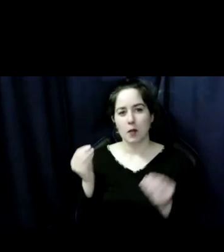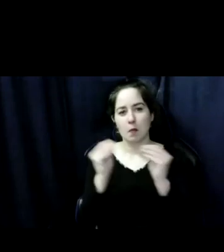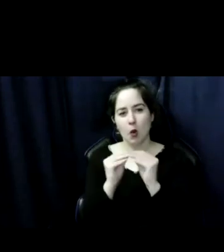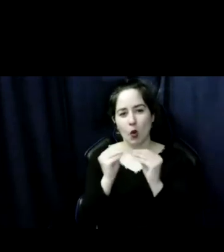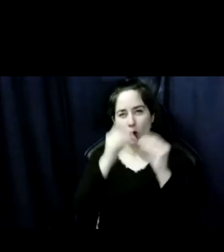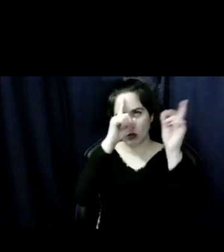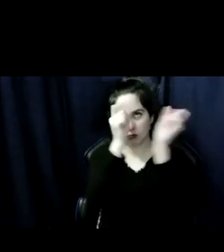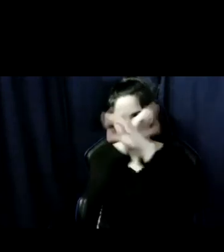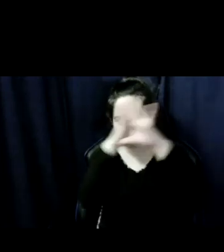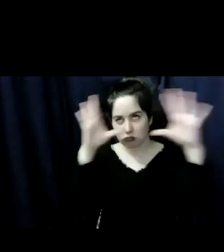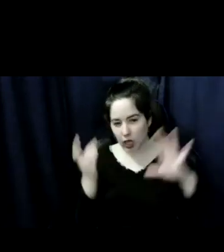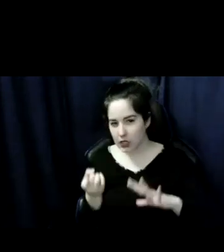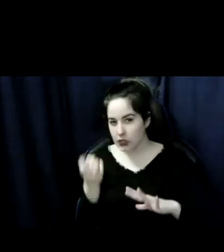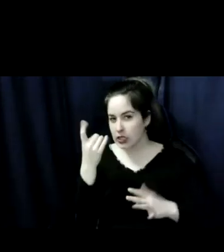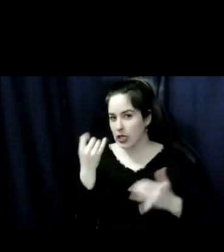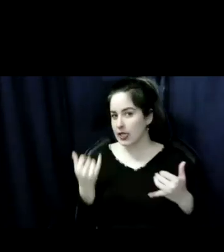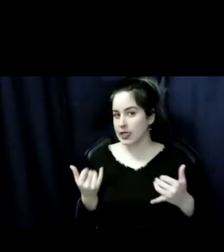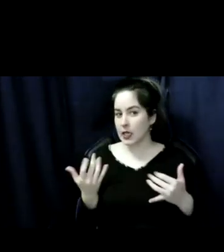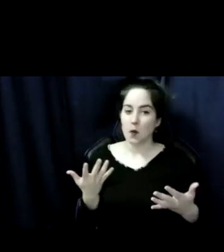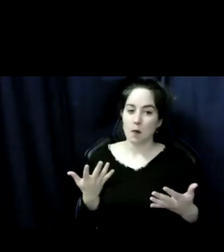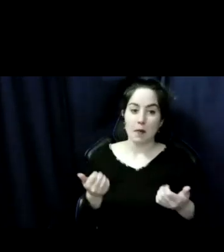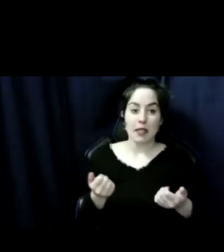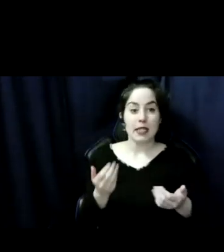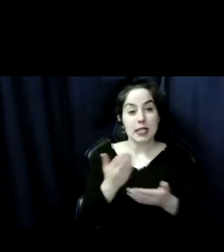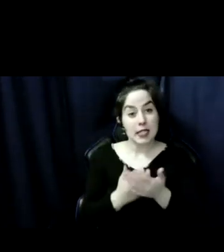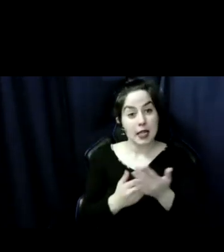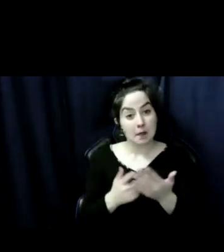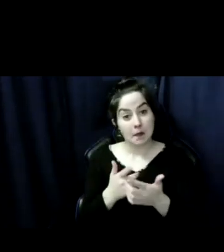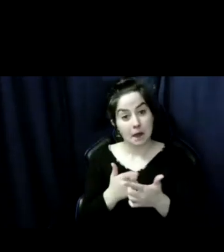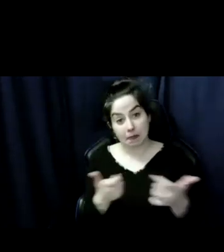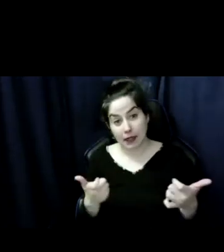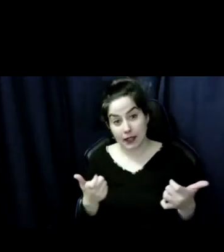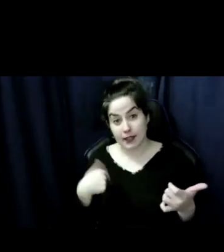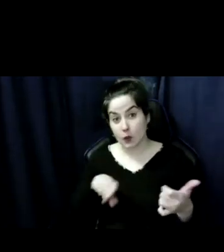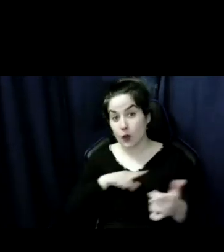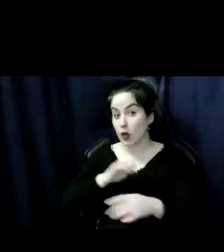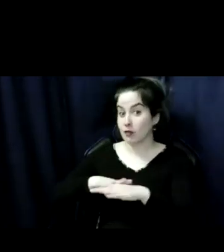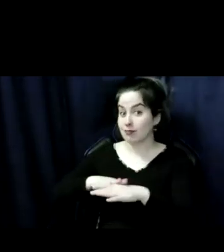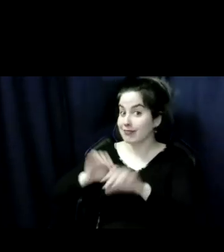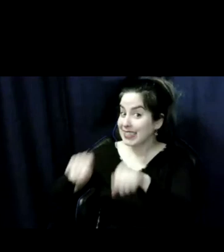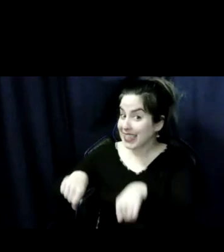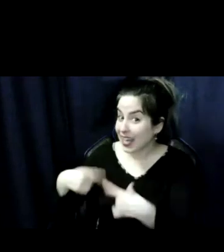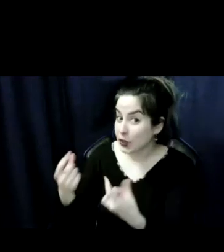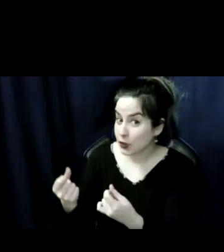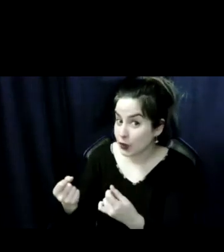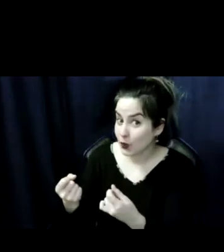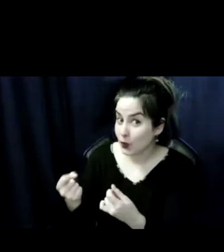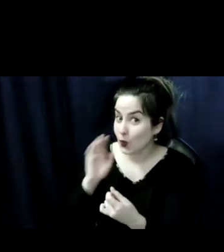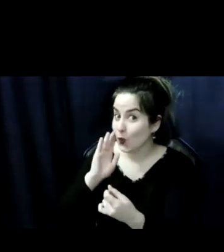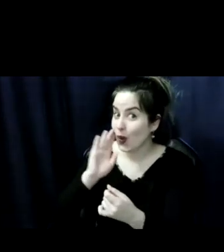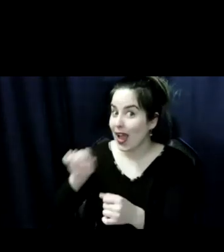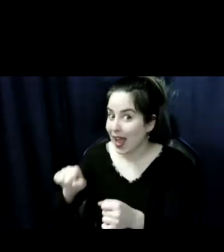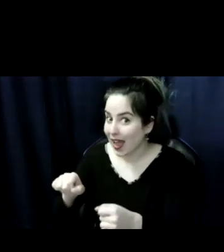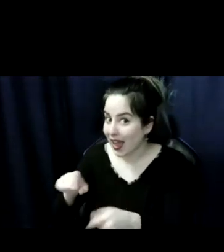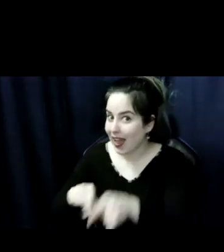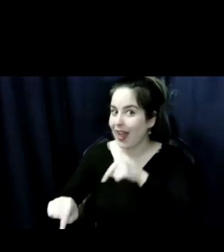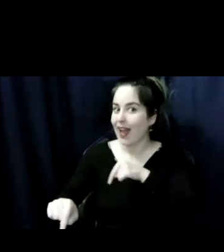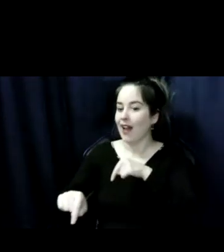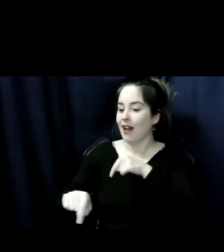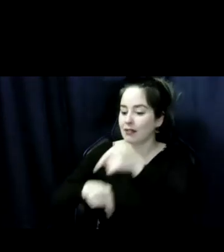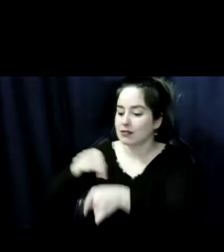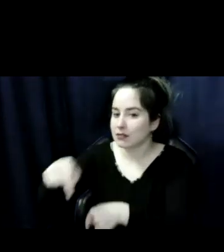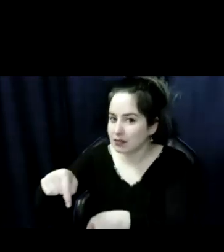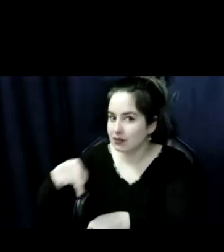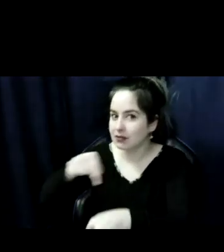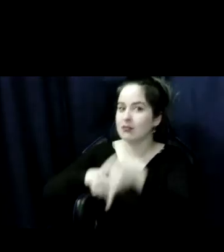things may expand and retract in terms of the public health recommendations. So we will all have to adapt for sure, and you'll have a lot of support. But in